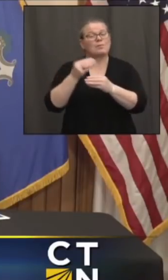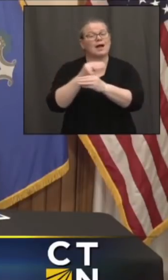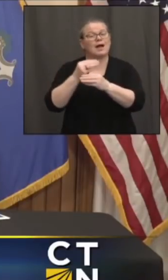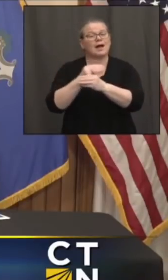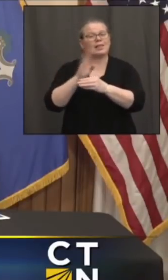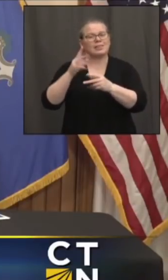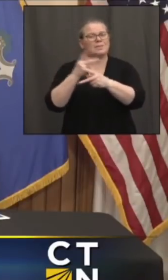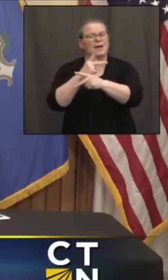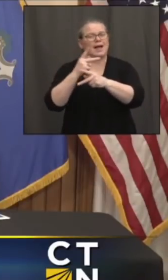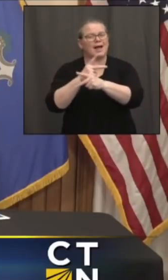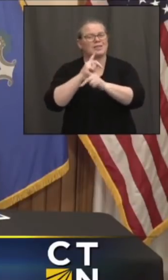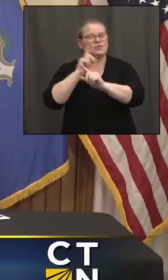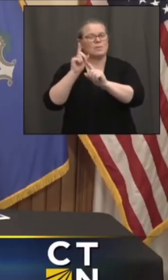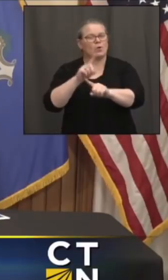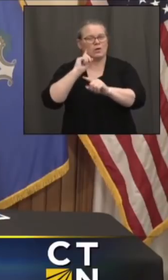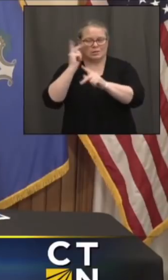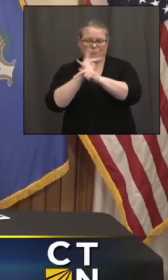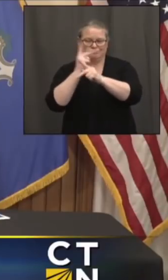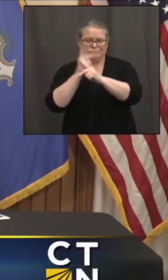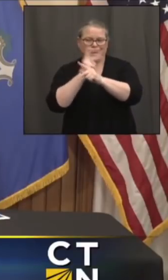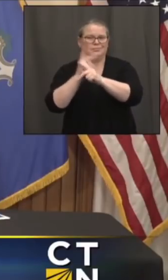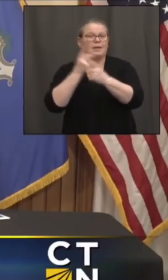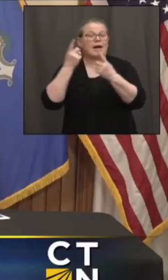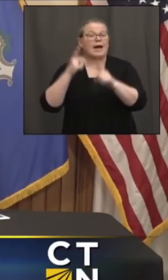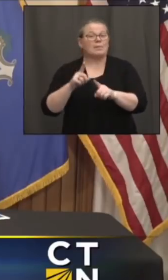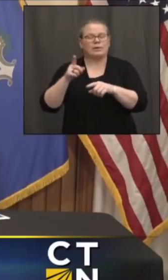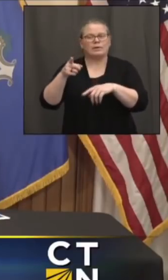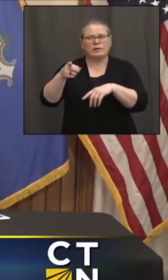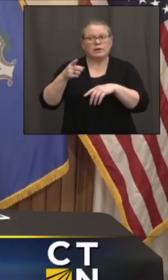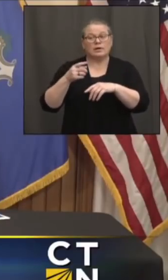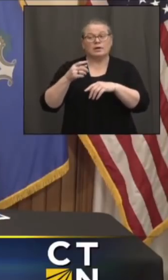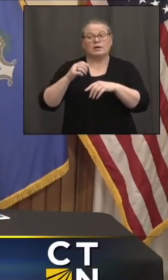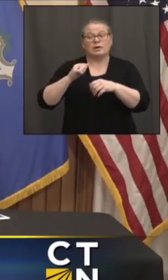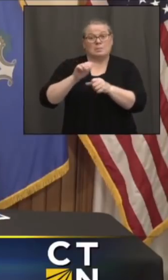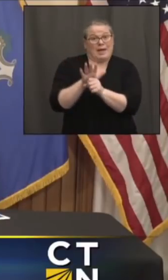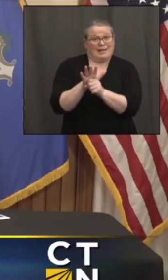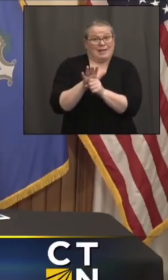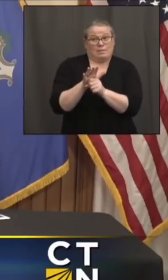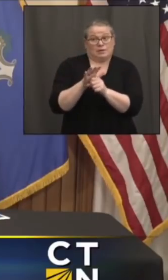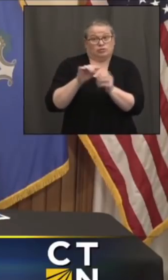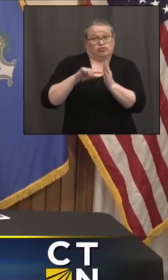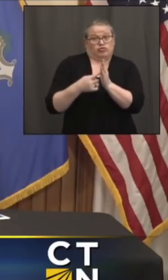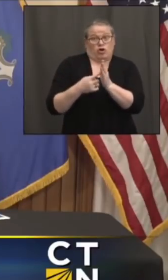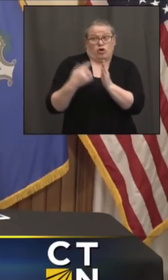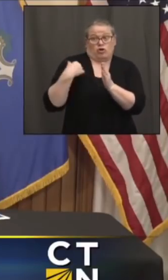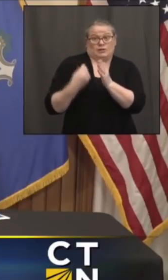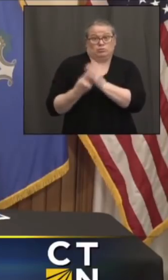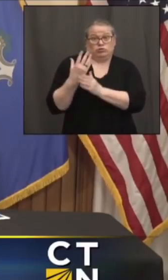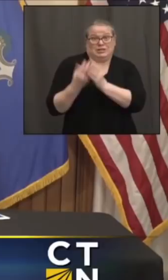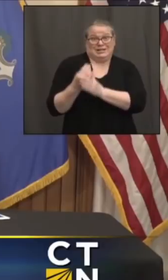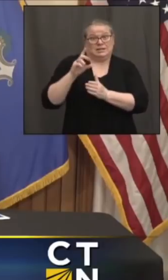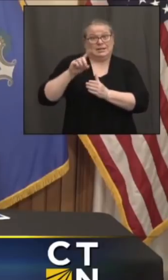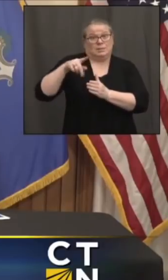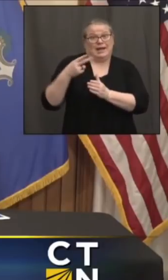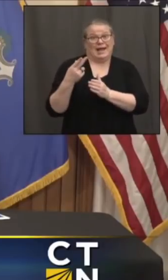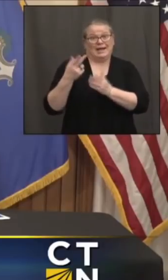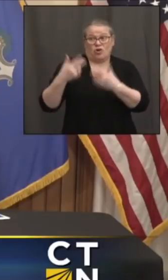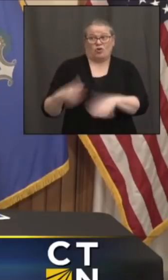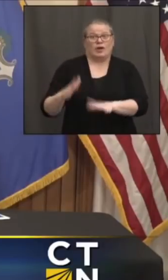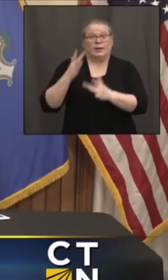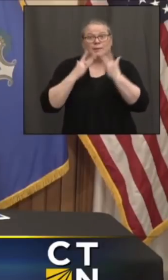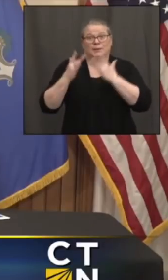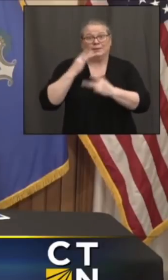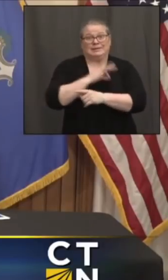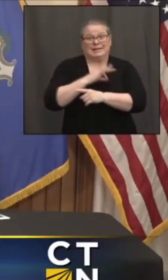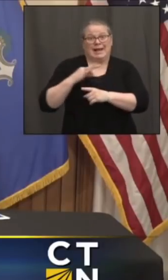short-staffed to some level when the pandemic started. Any particular reason why they don't seem